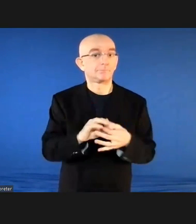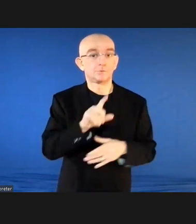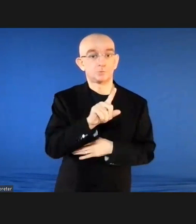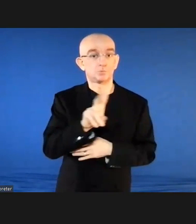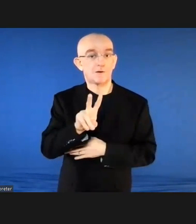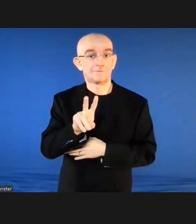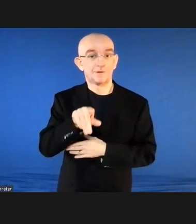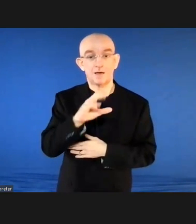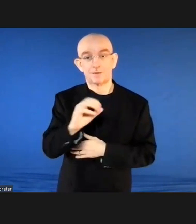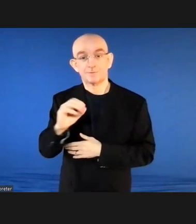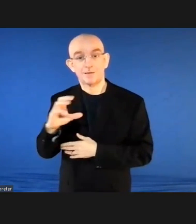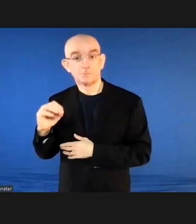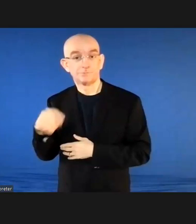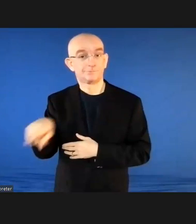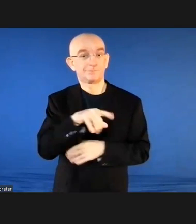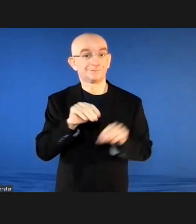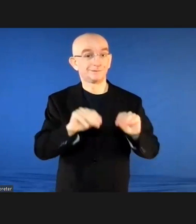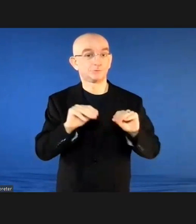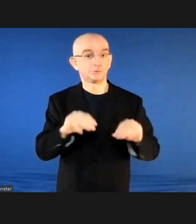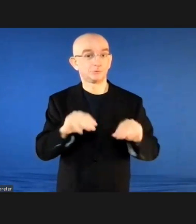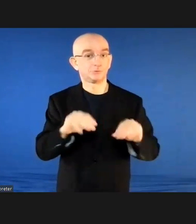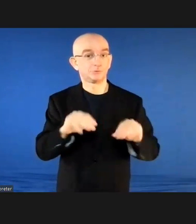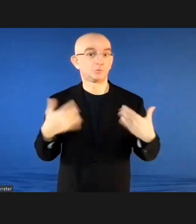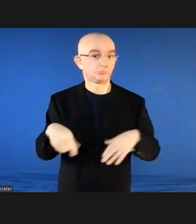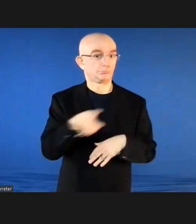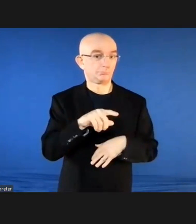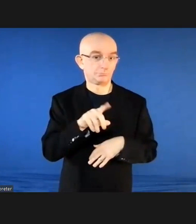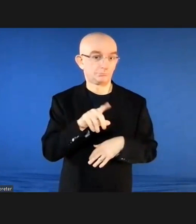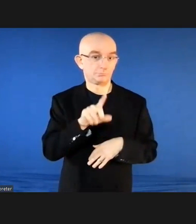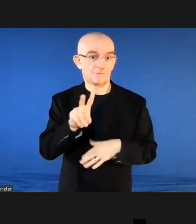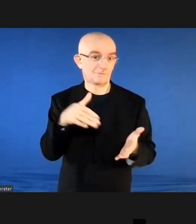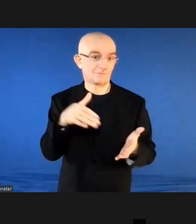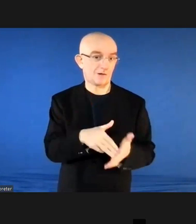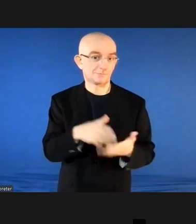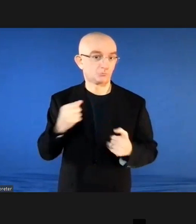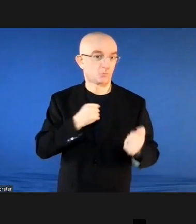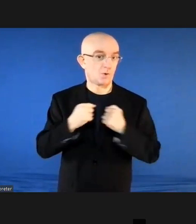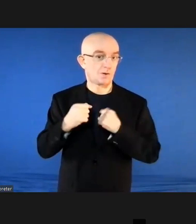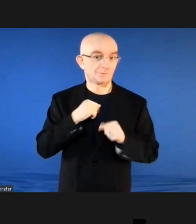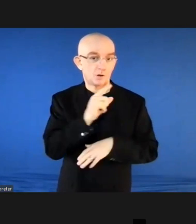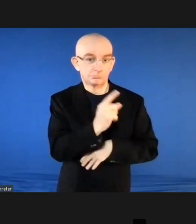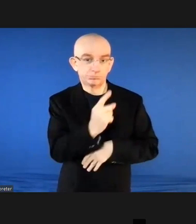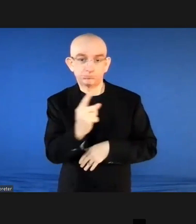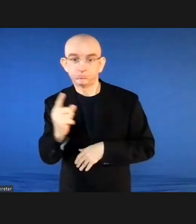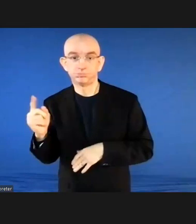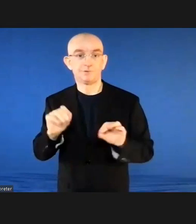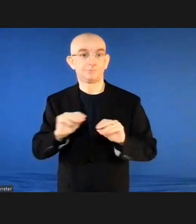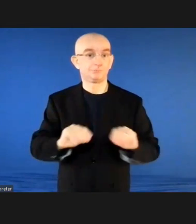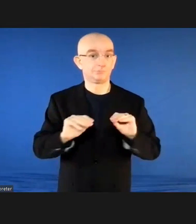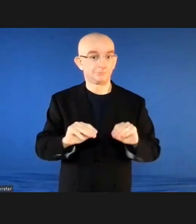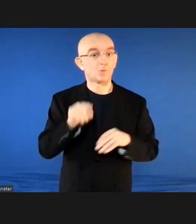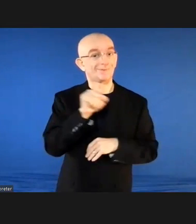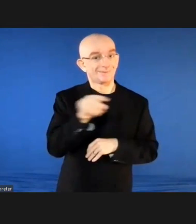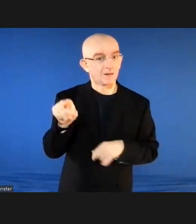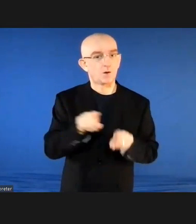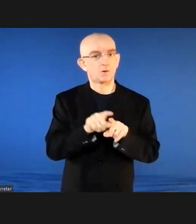holistic approach to the barriers in supporting children to learn. But of course, as I mentioned, a lot of this progress